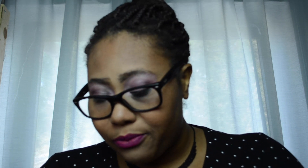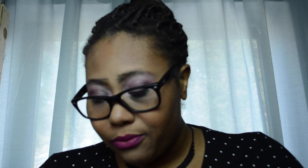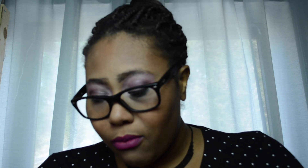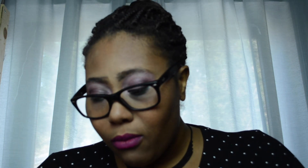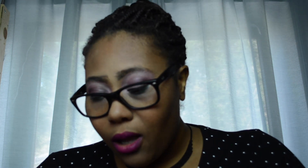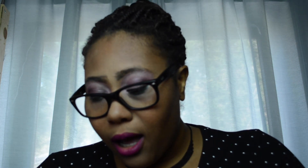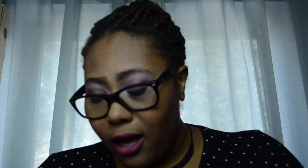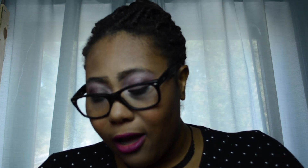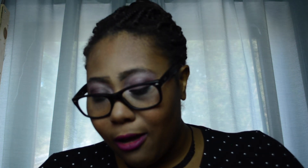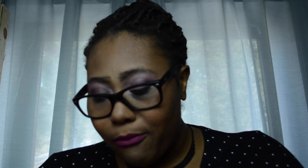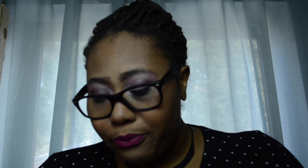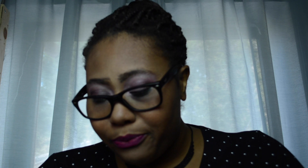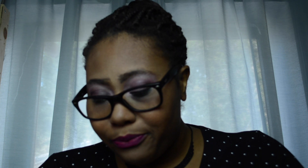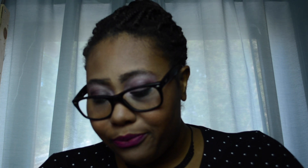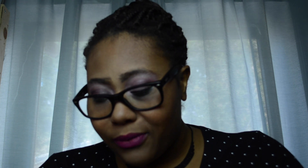respect.